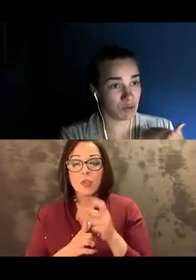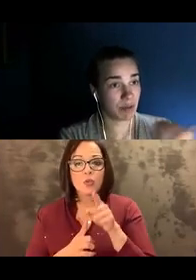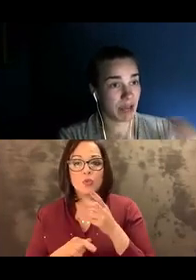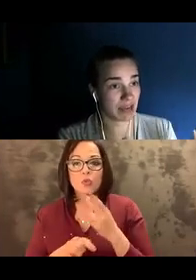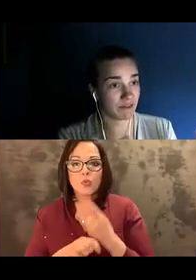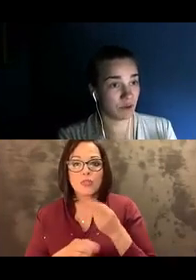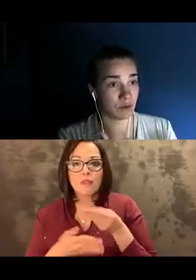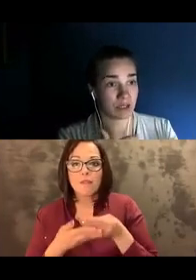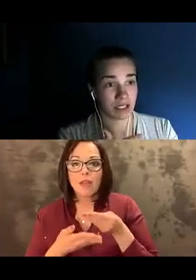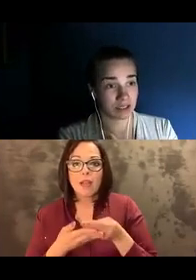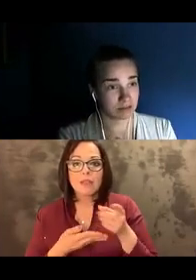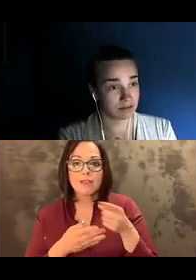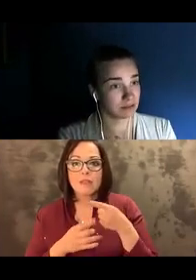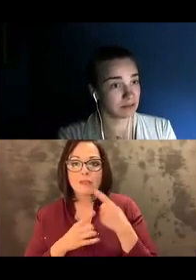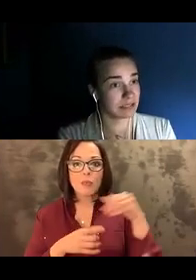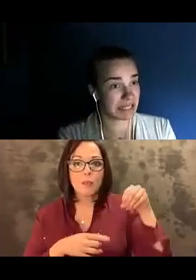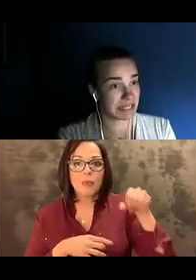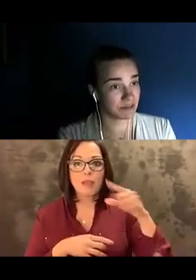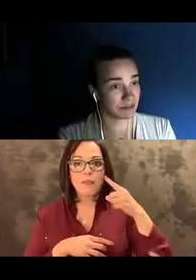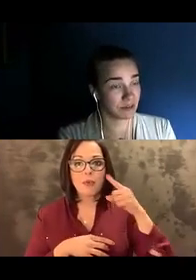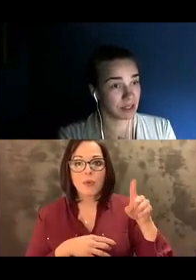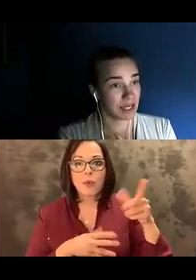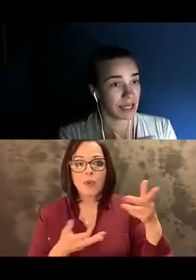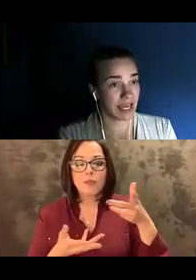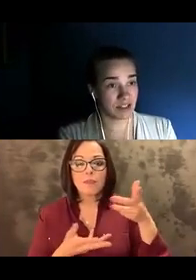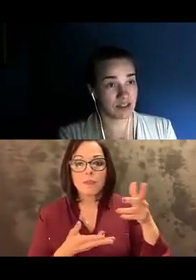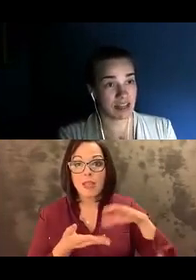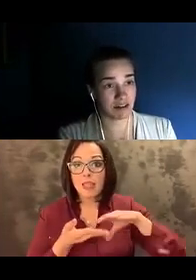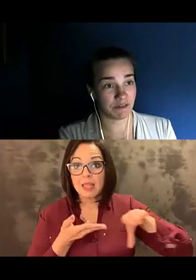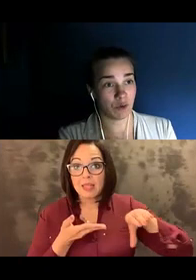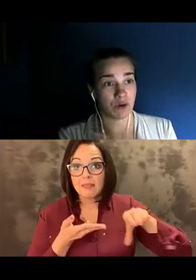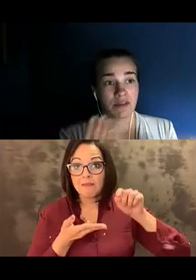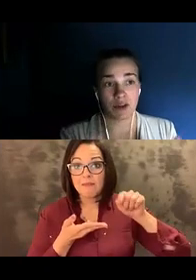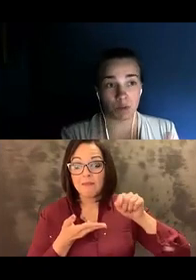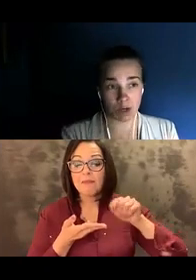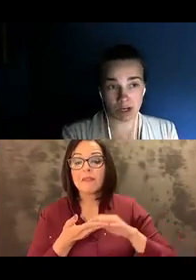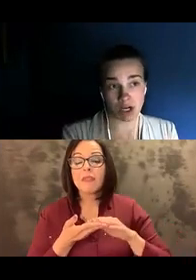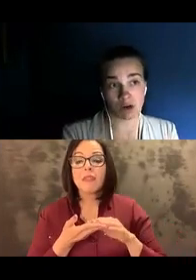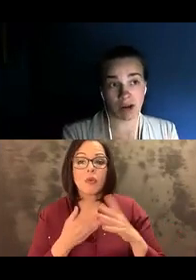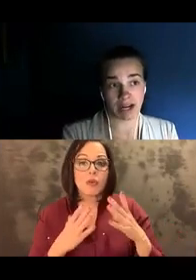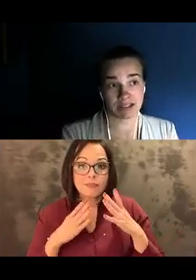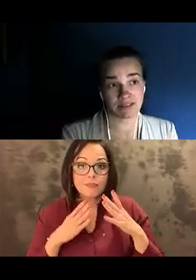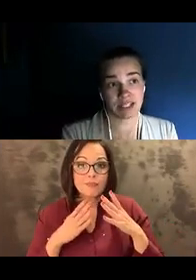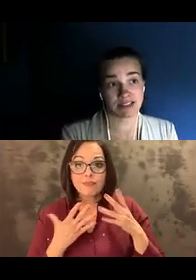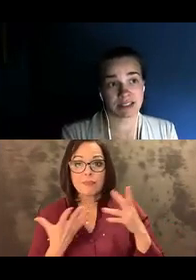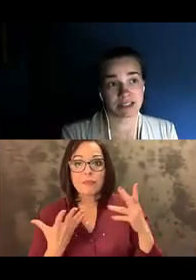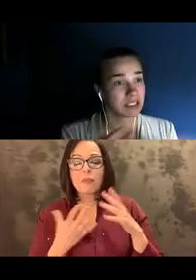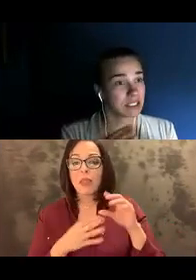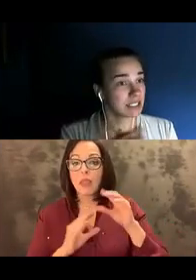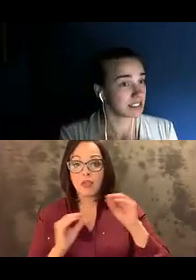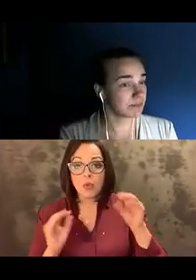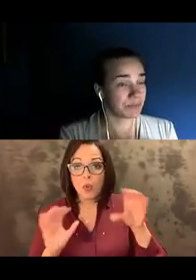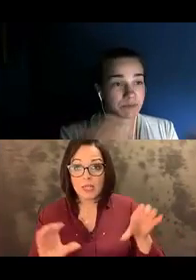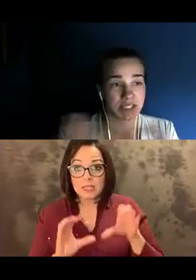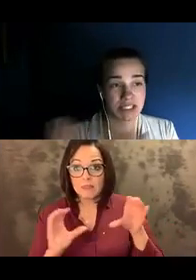funds to pay for leave and therefore there were no activities,